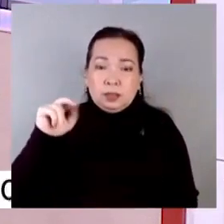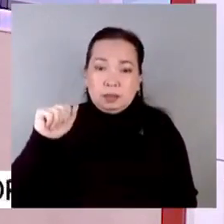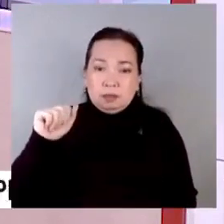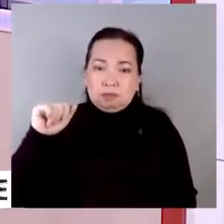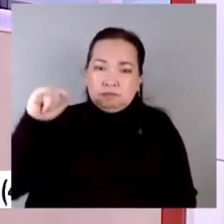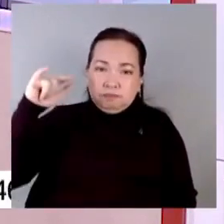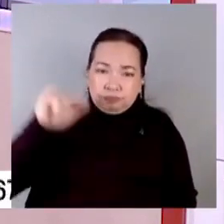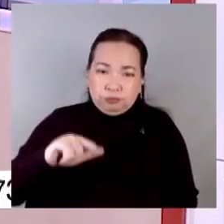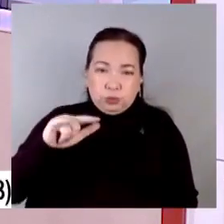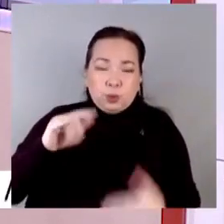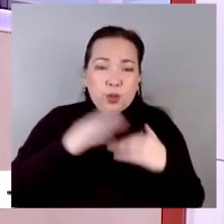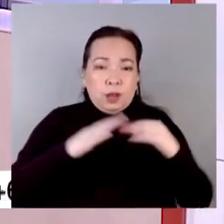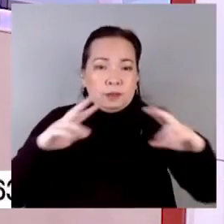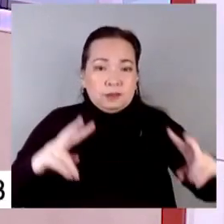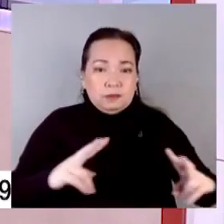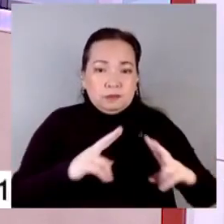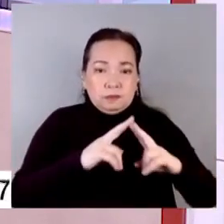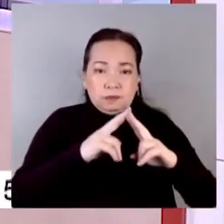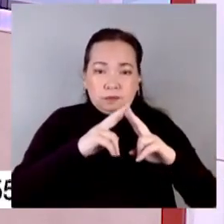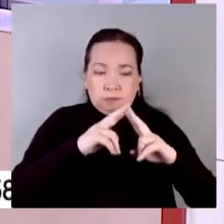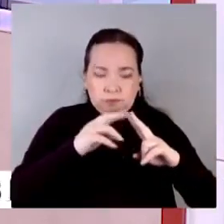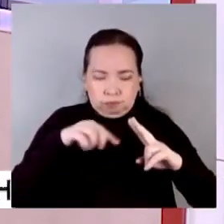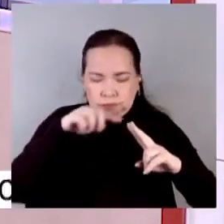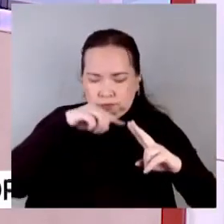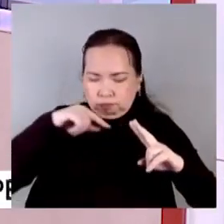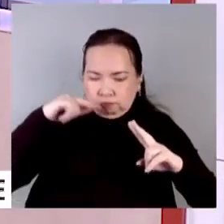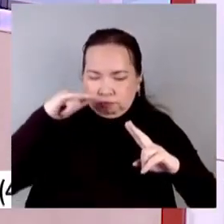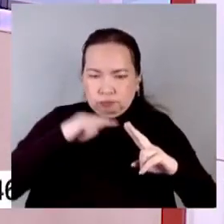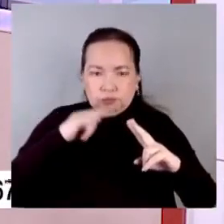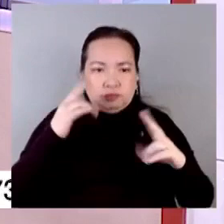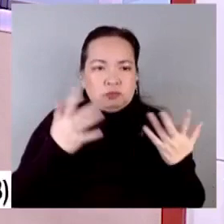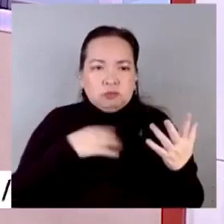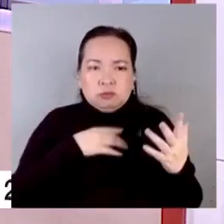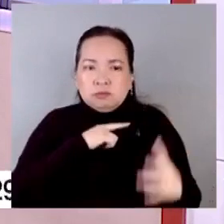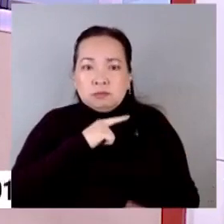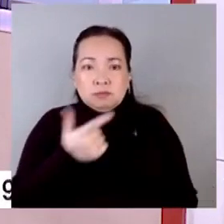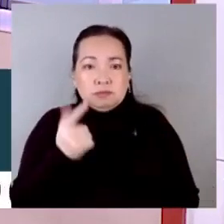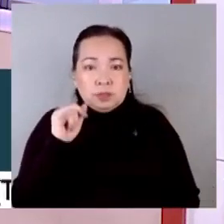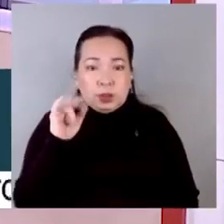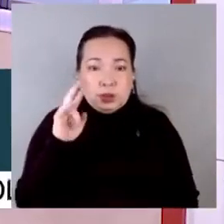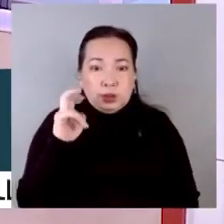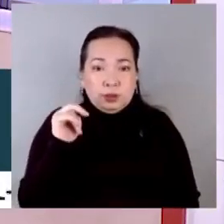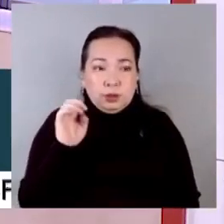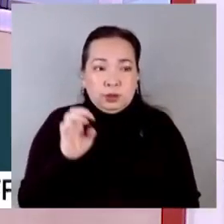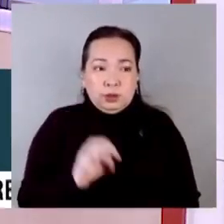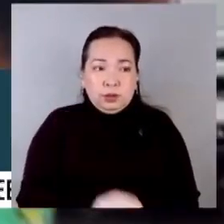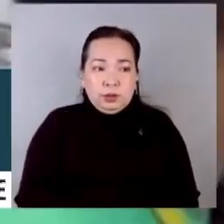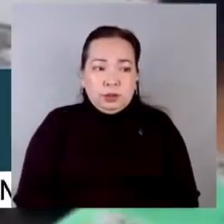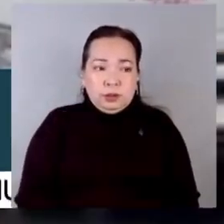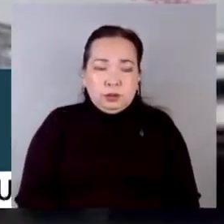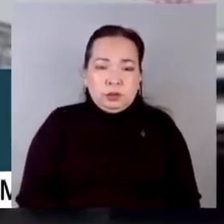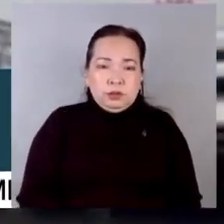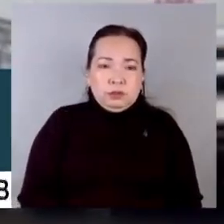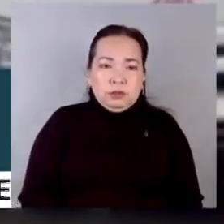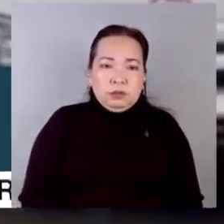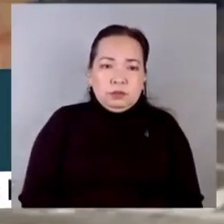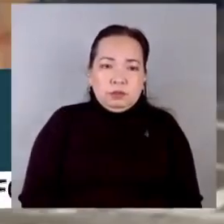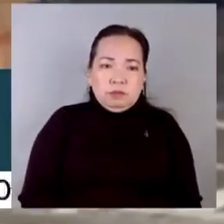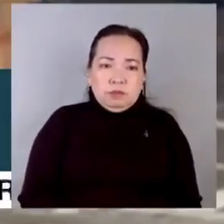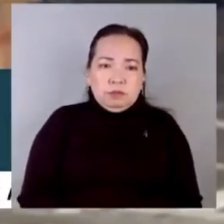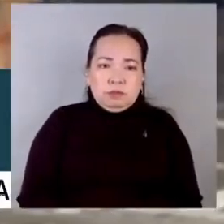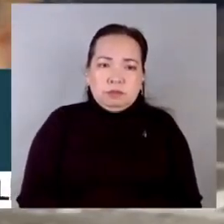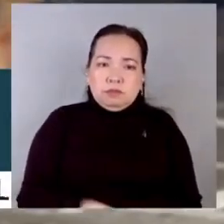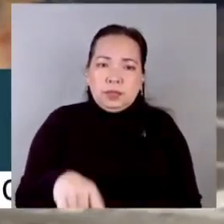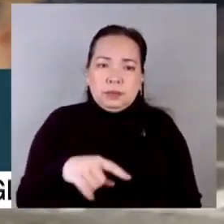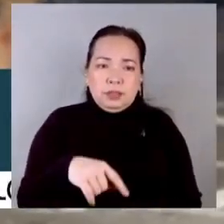own Irene Perol now joins us with the latest. Irene, what more can you tell us? Irmina, the missing Cessna plane, which took off from